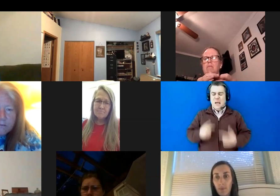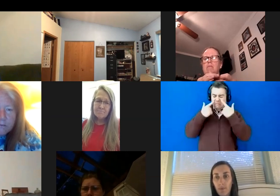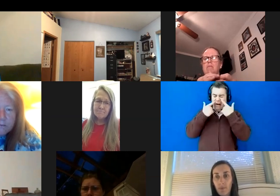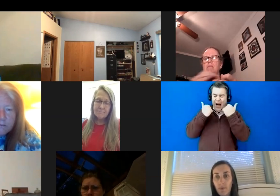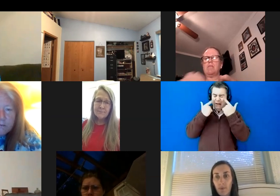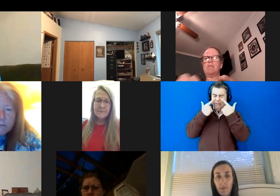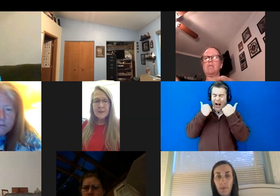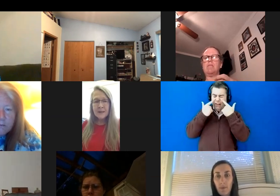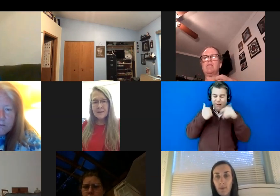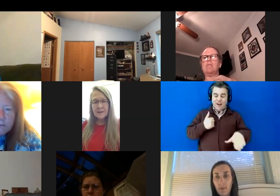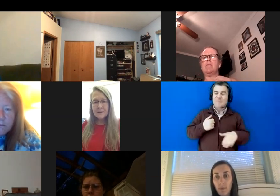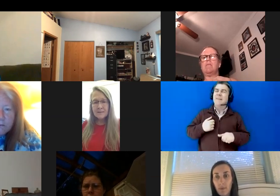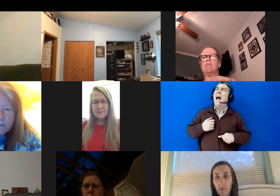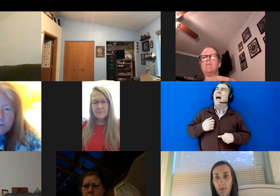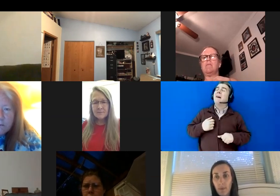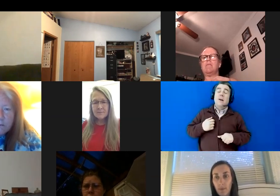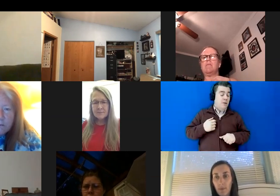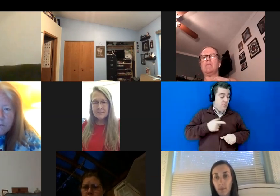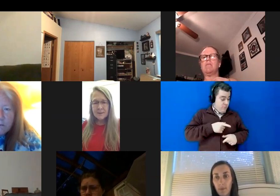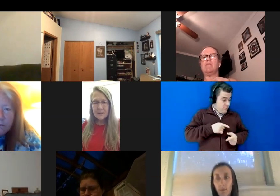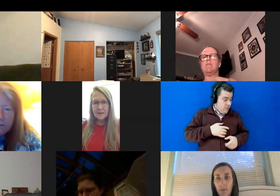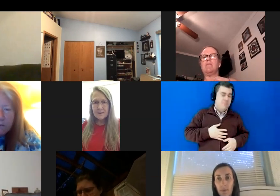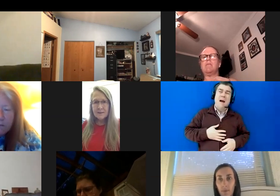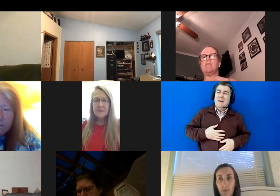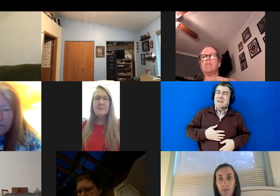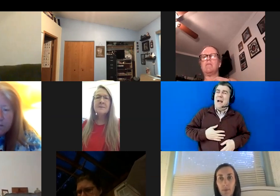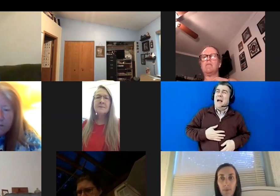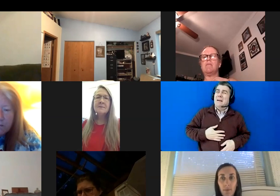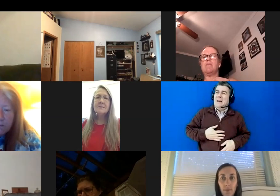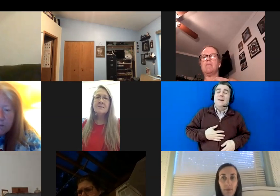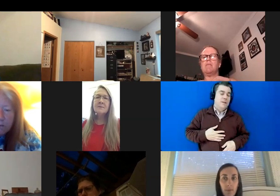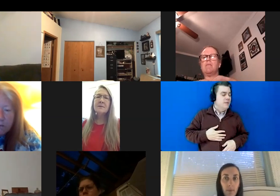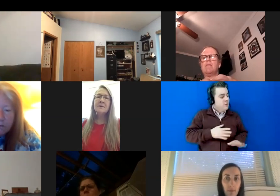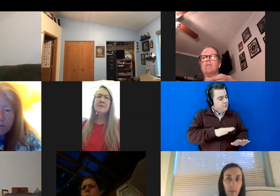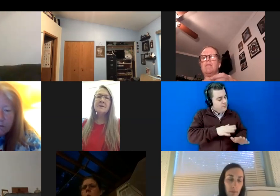Are you pooping? Okay, go to the changing poop. I'll be right